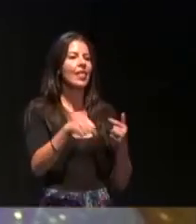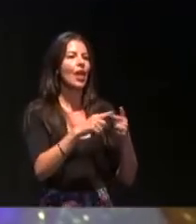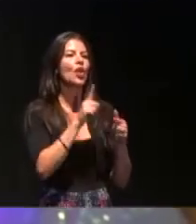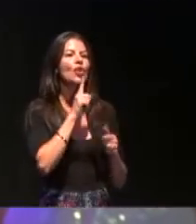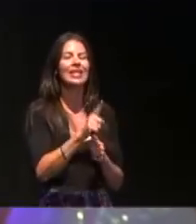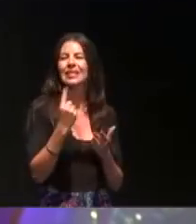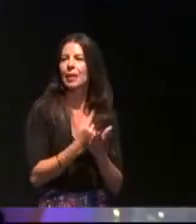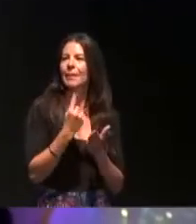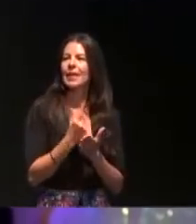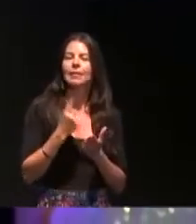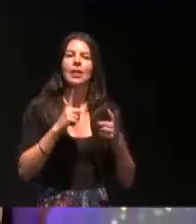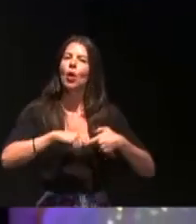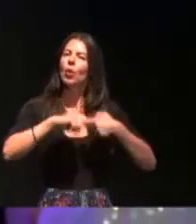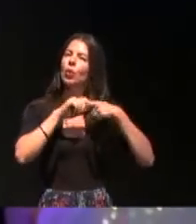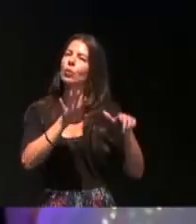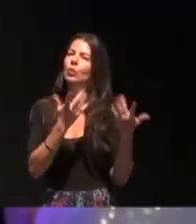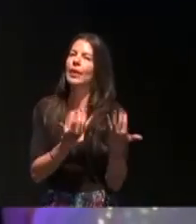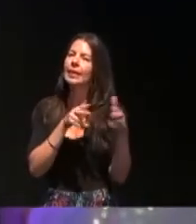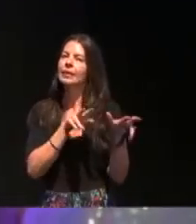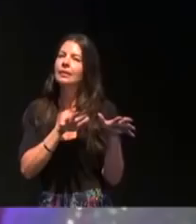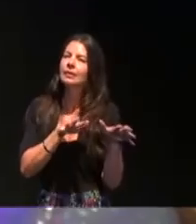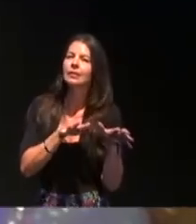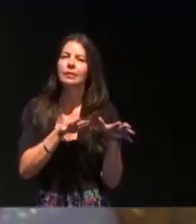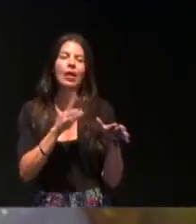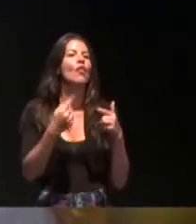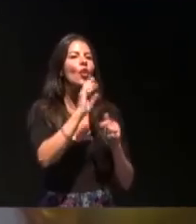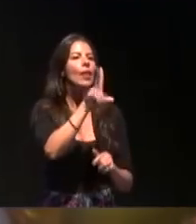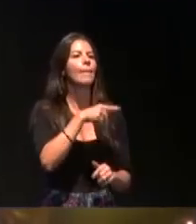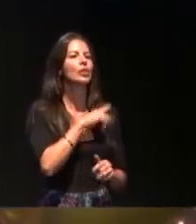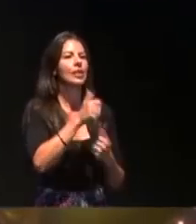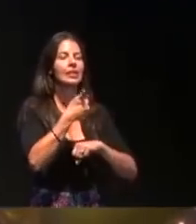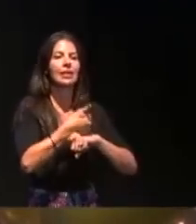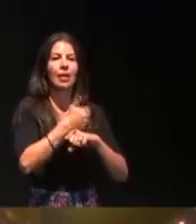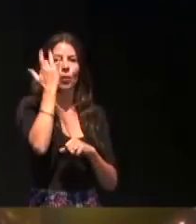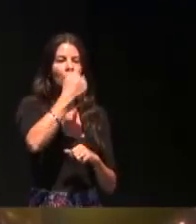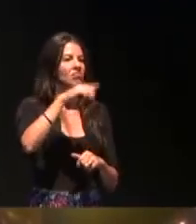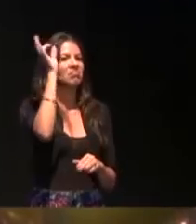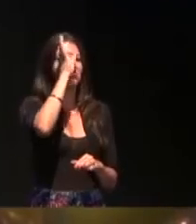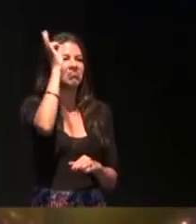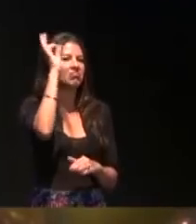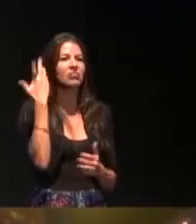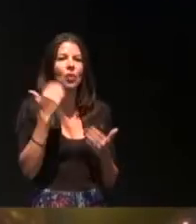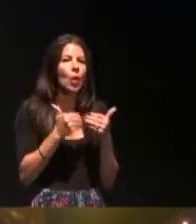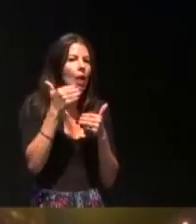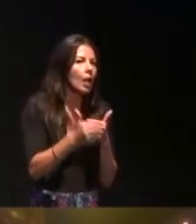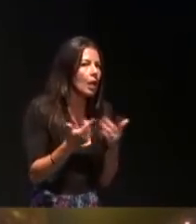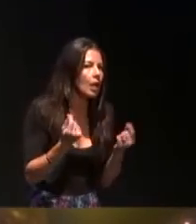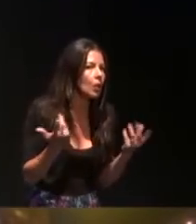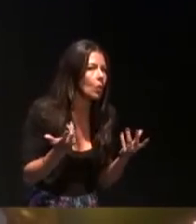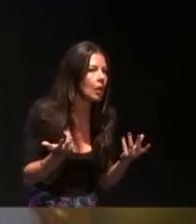is sometimes a hesitancy on the personality structure because we don't know what's next, you